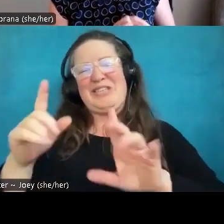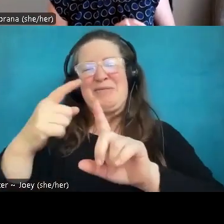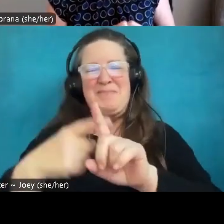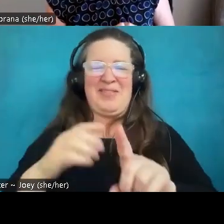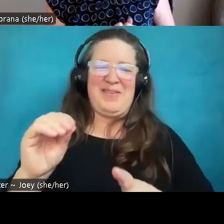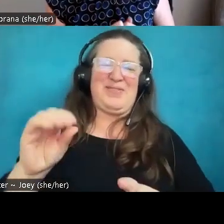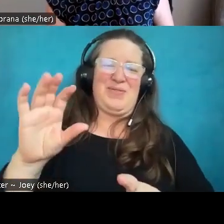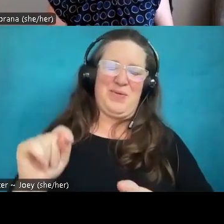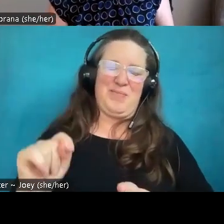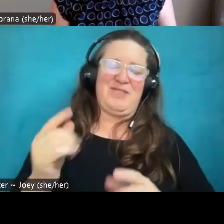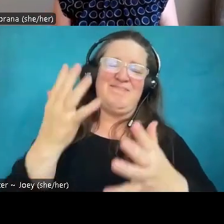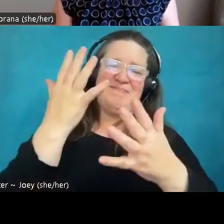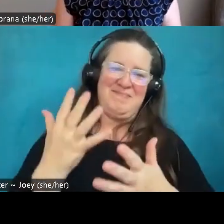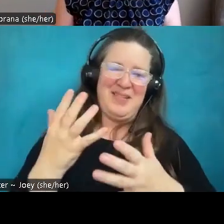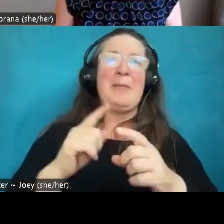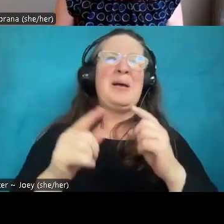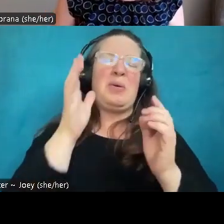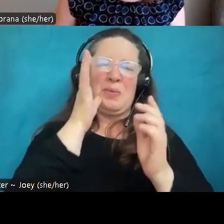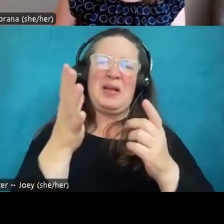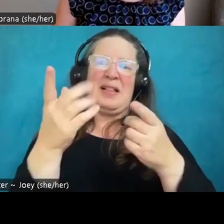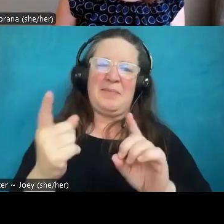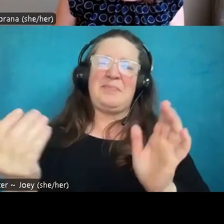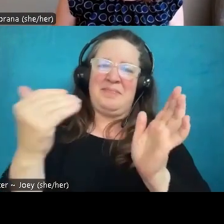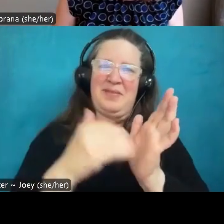encourage you to put this on your calendar for next spring.